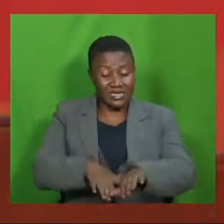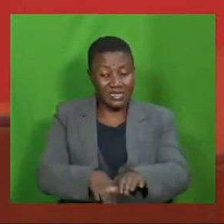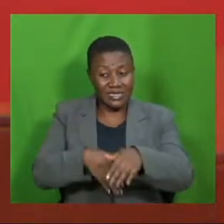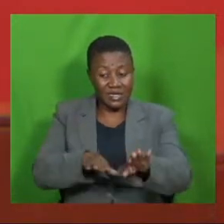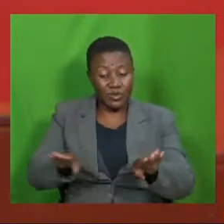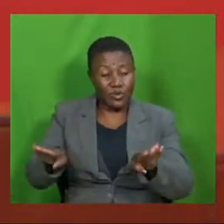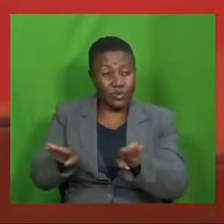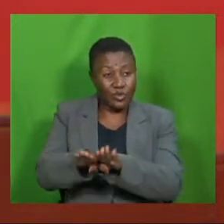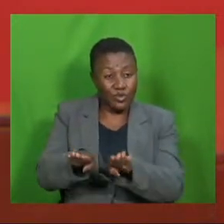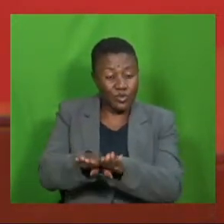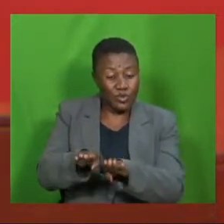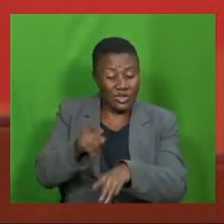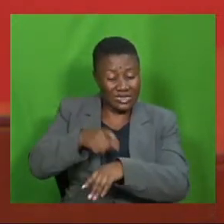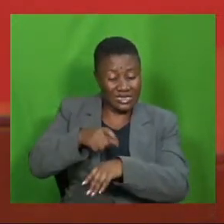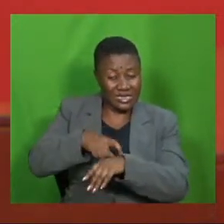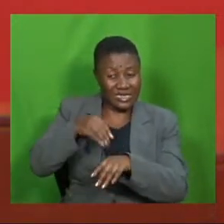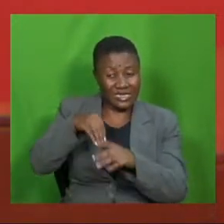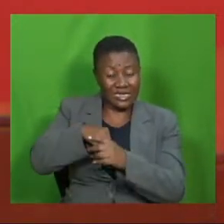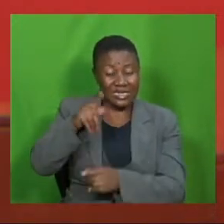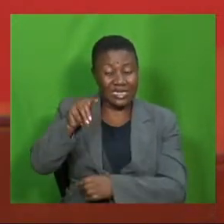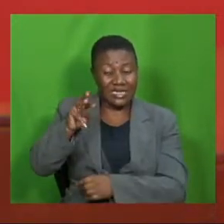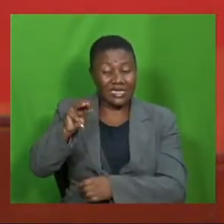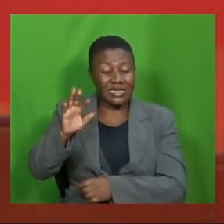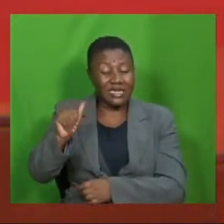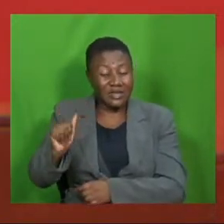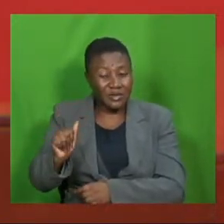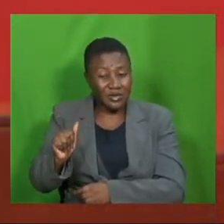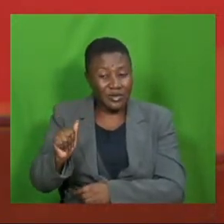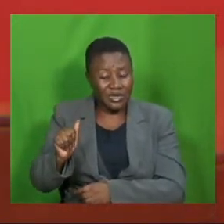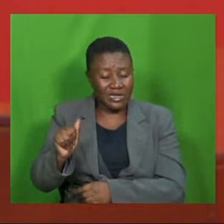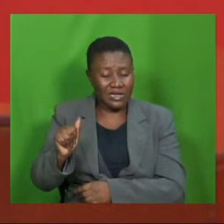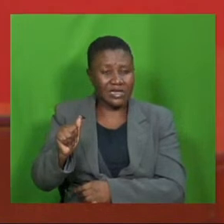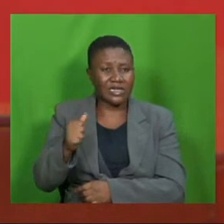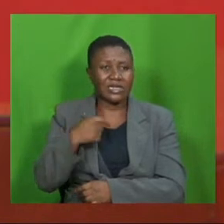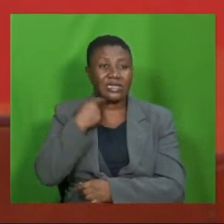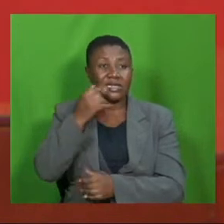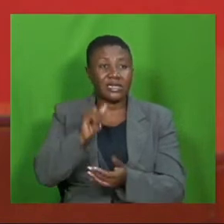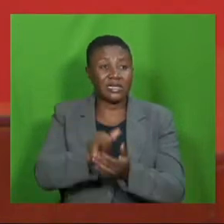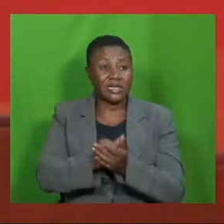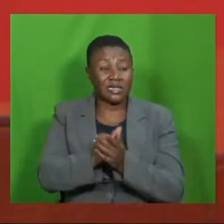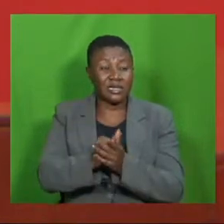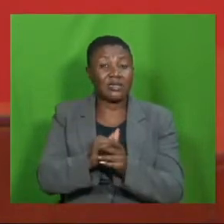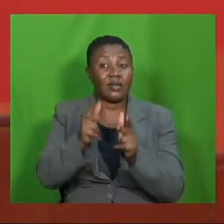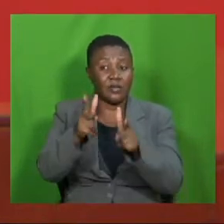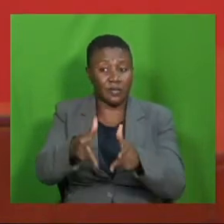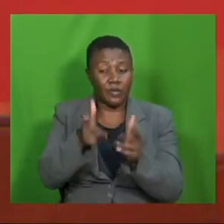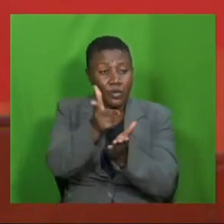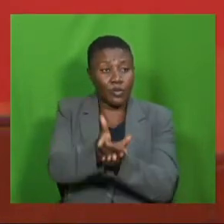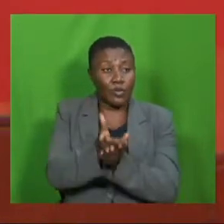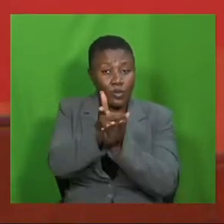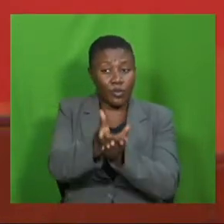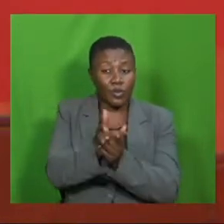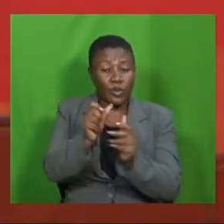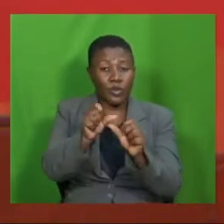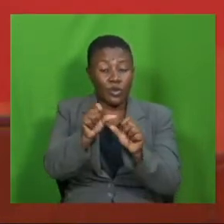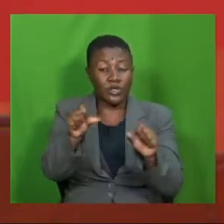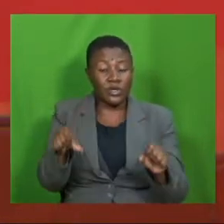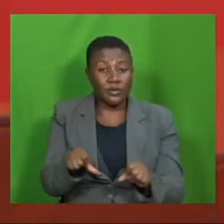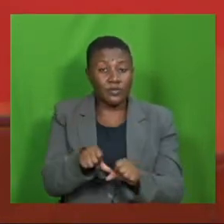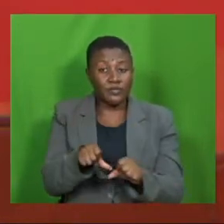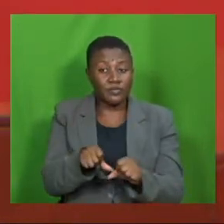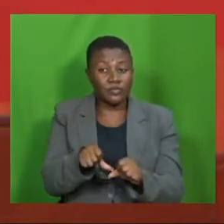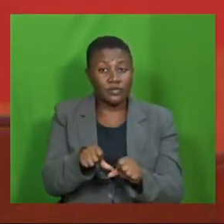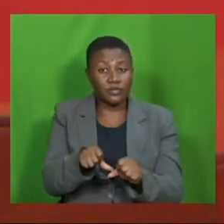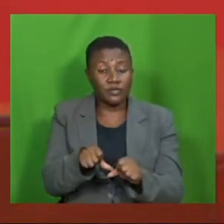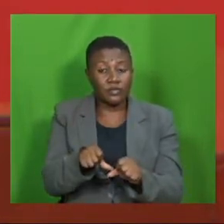is exacerbated by the fact that the port activities prevents the local fishermen from fishing